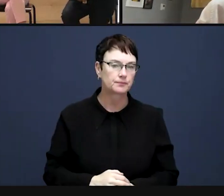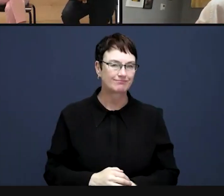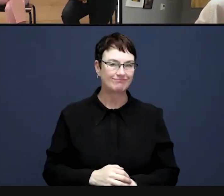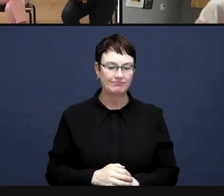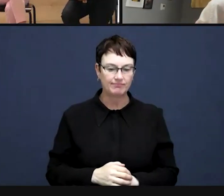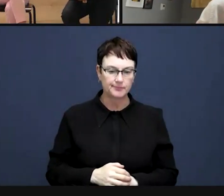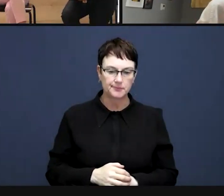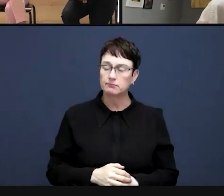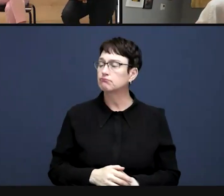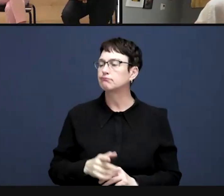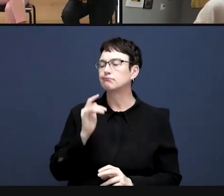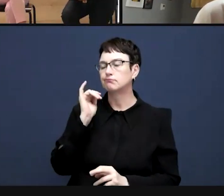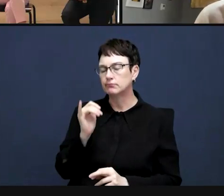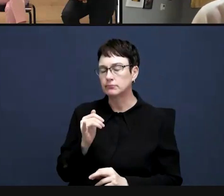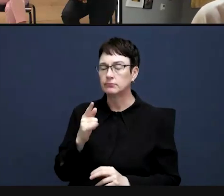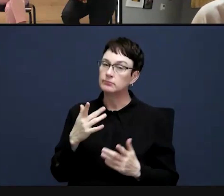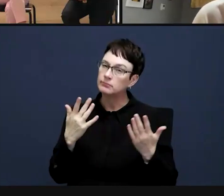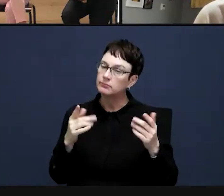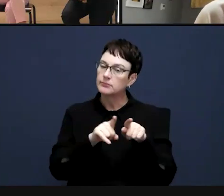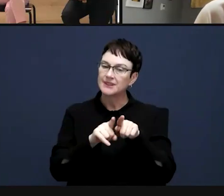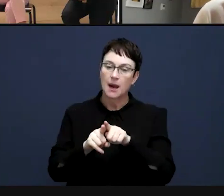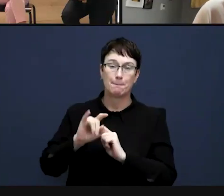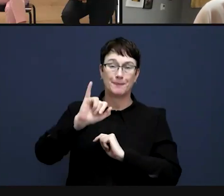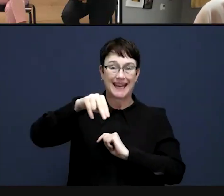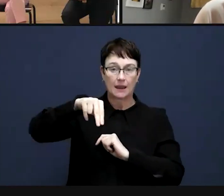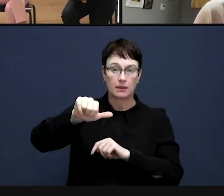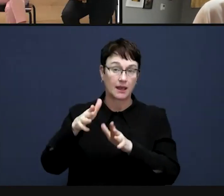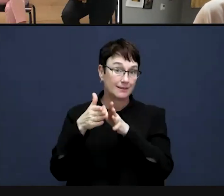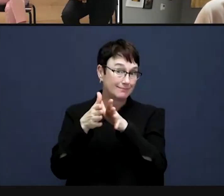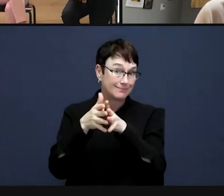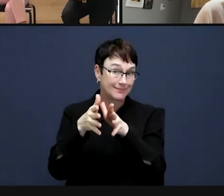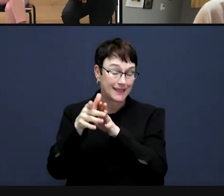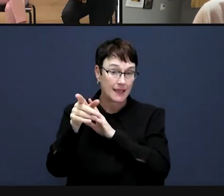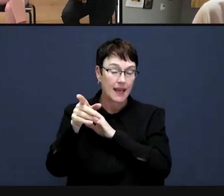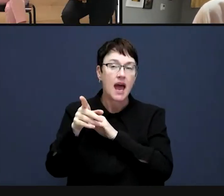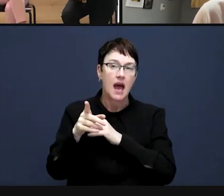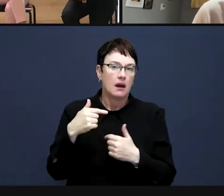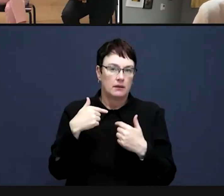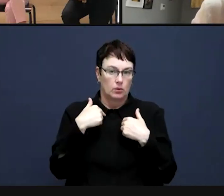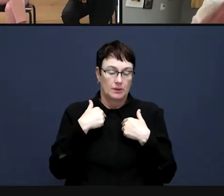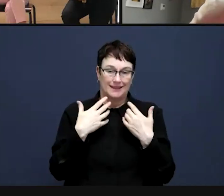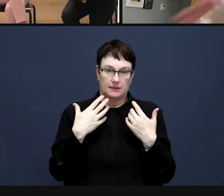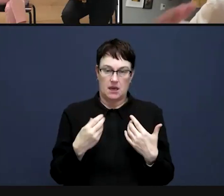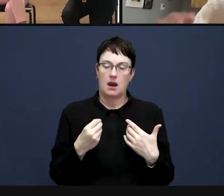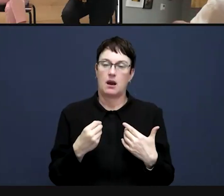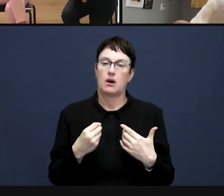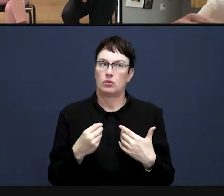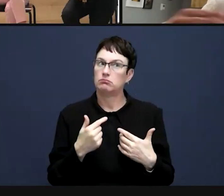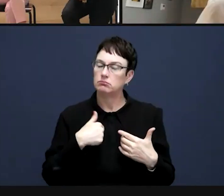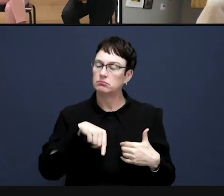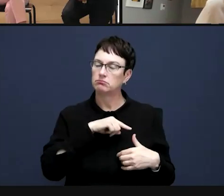the comments and what Ina just said. We are working with our chapter to create